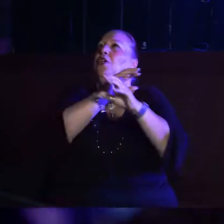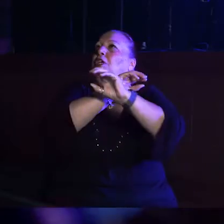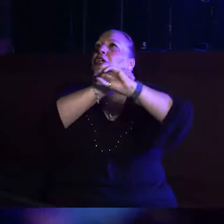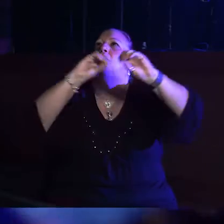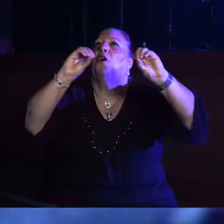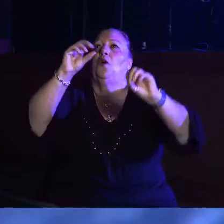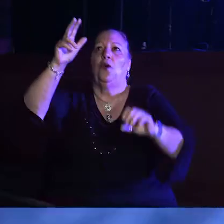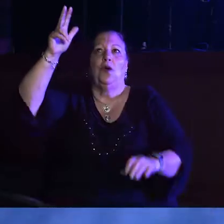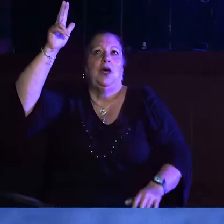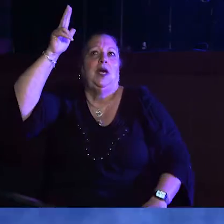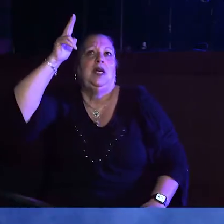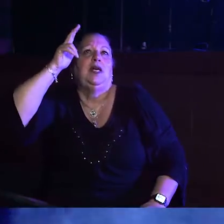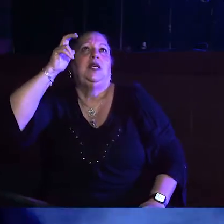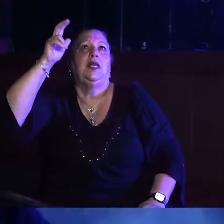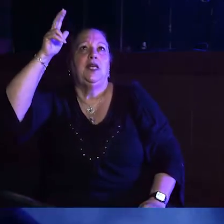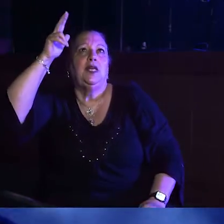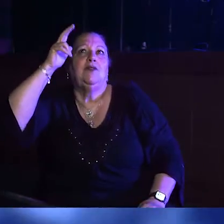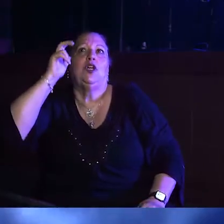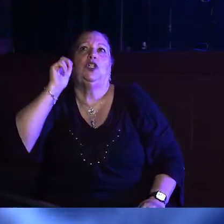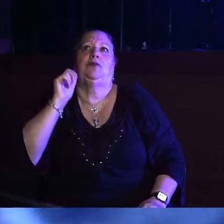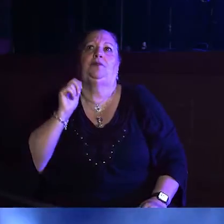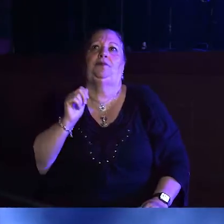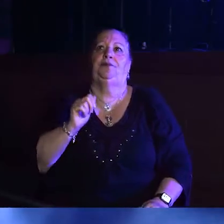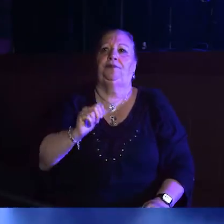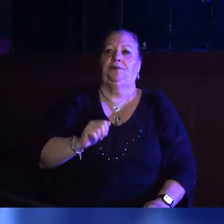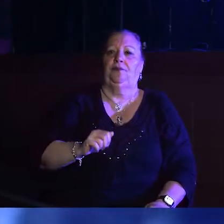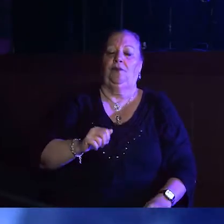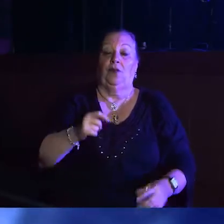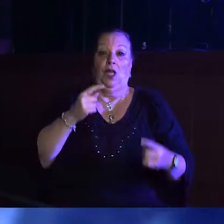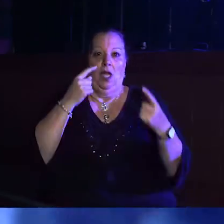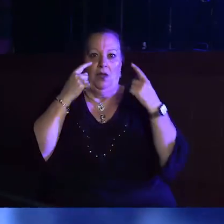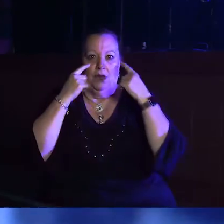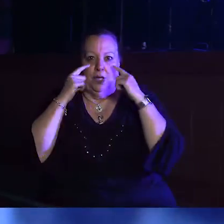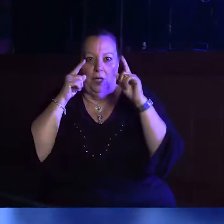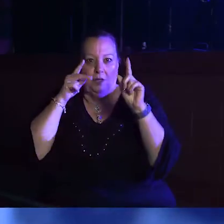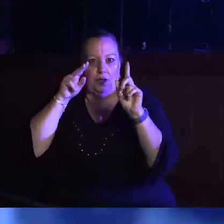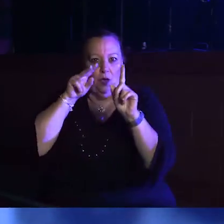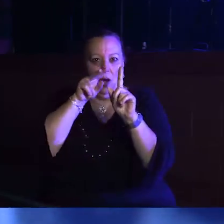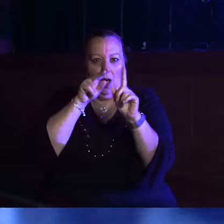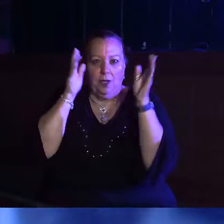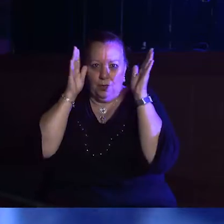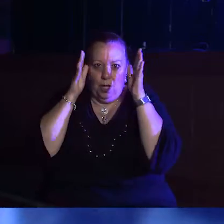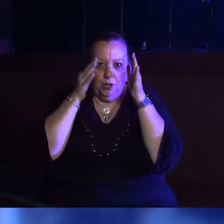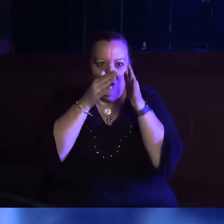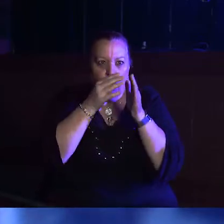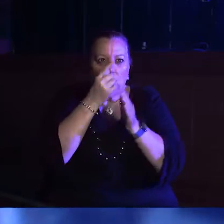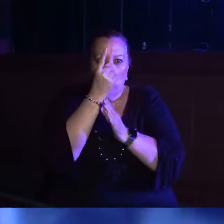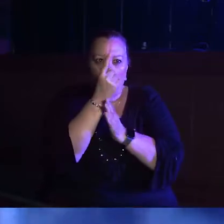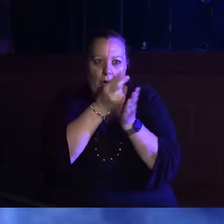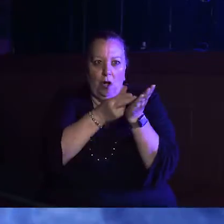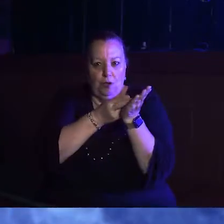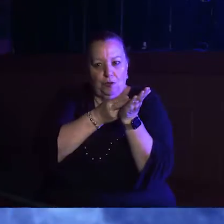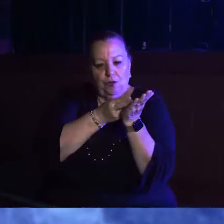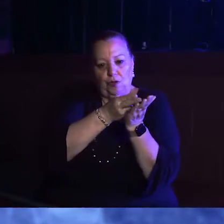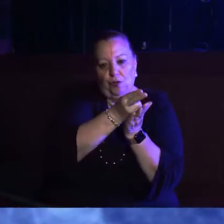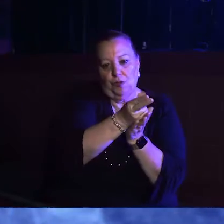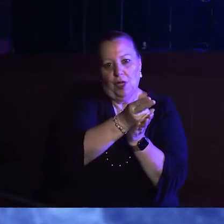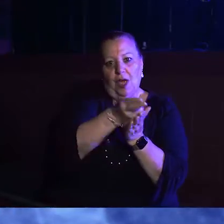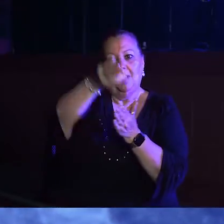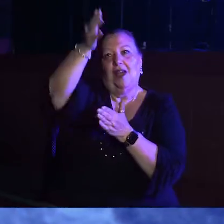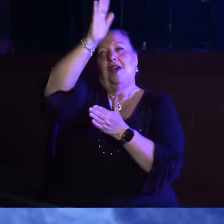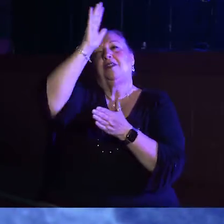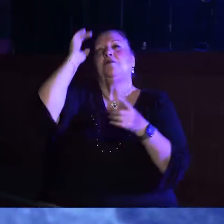Don't fear no evil, and fix your eyes on this one